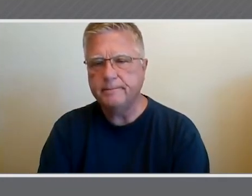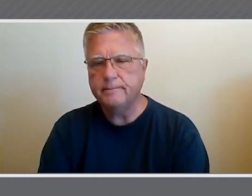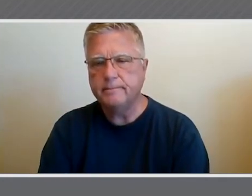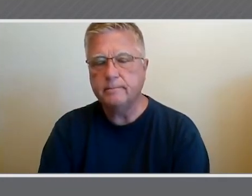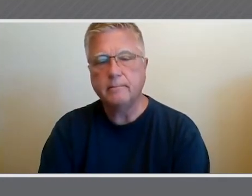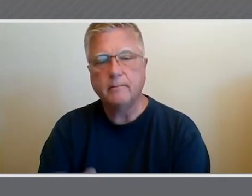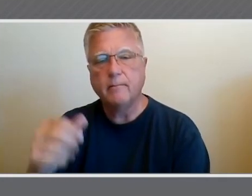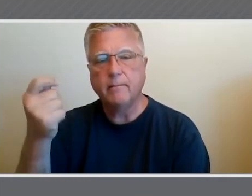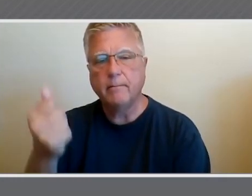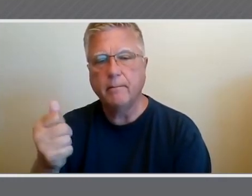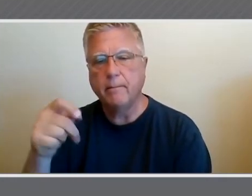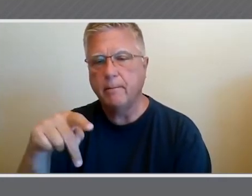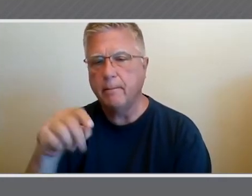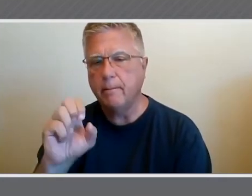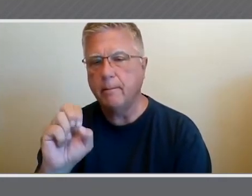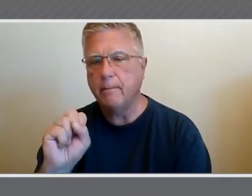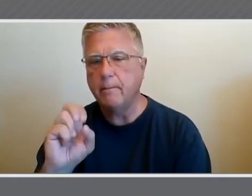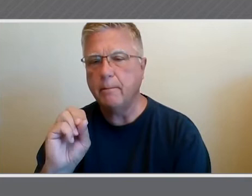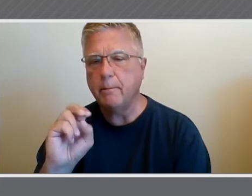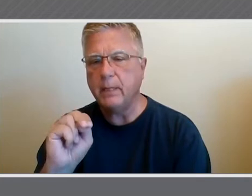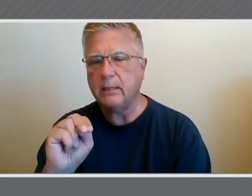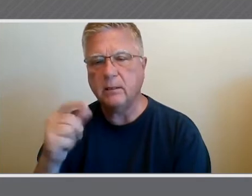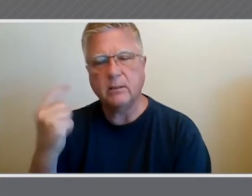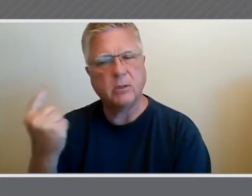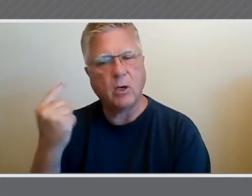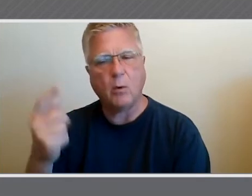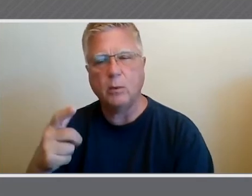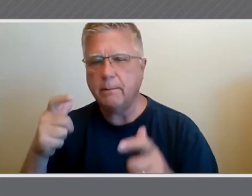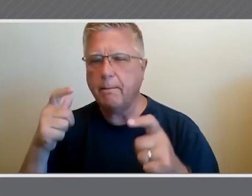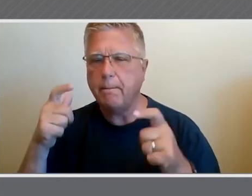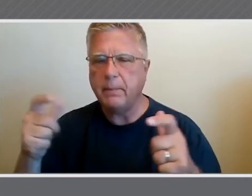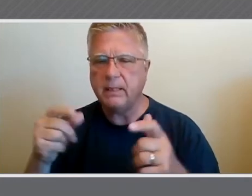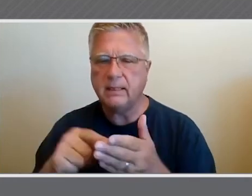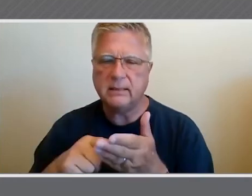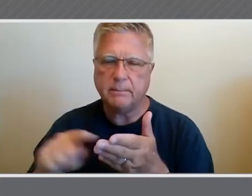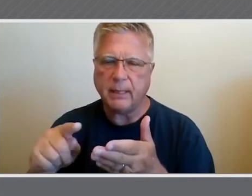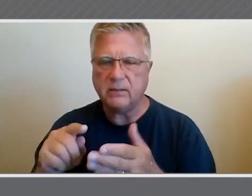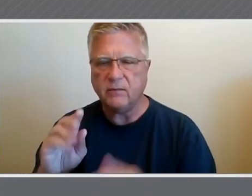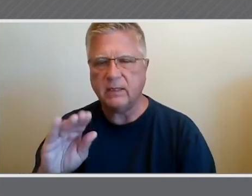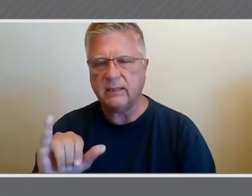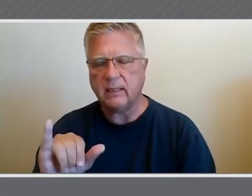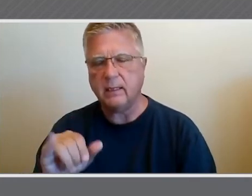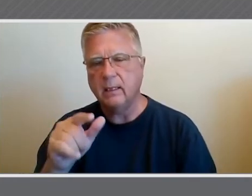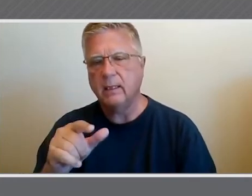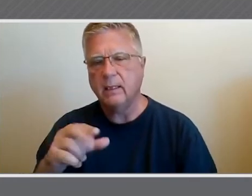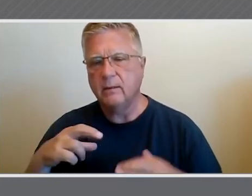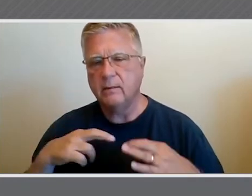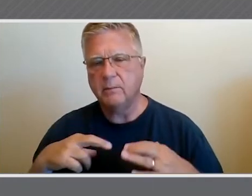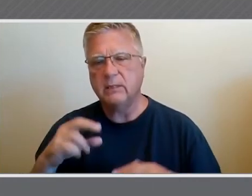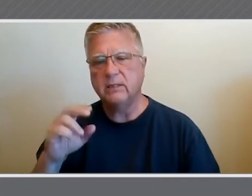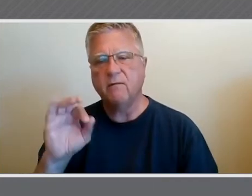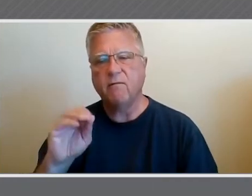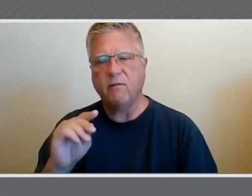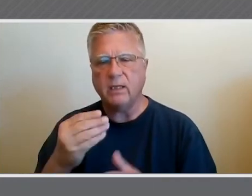Pension is always a big expense for the city as well. So the city's pension funds provide retirement benefits to eligible